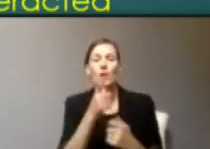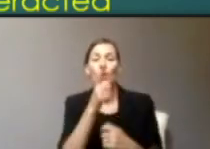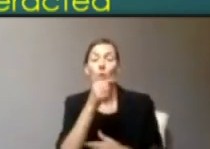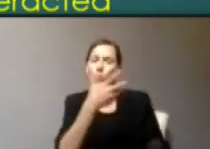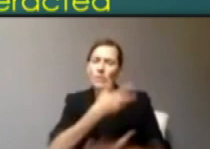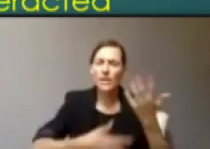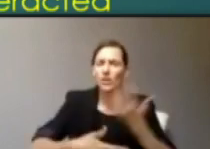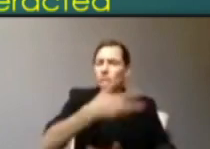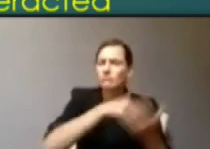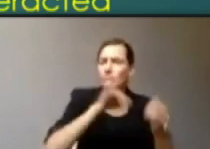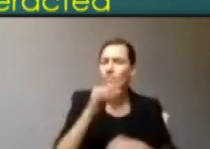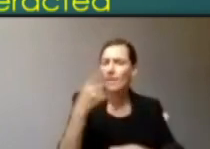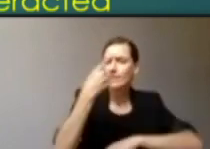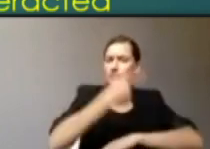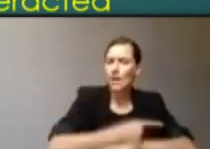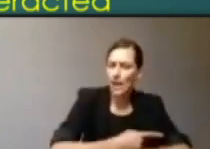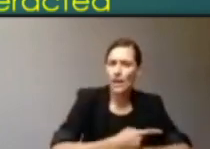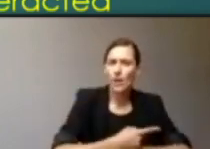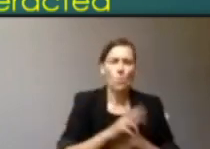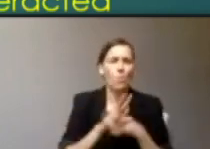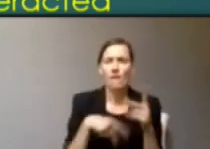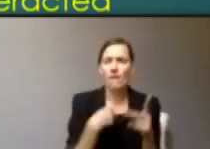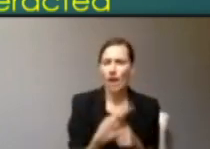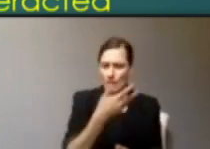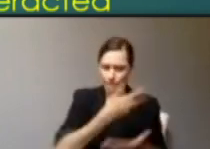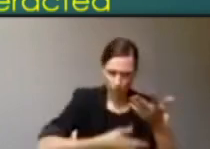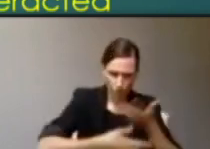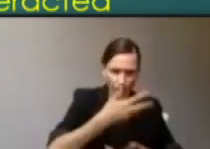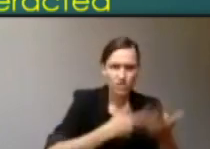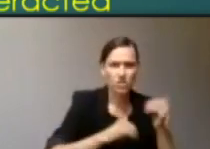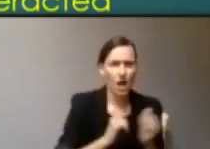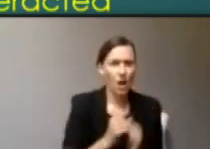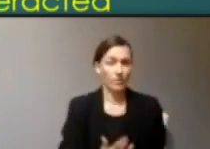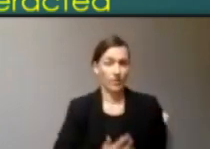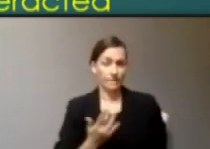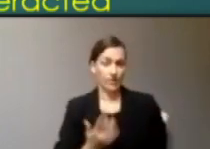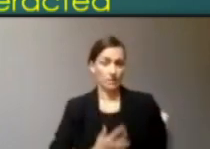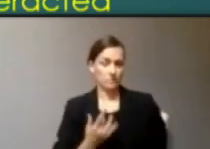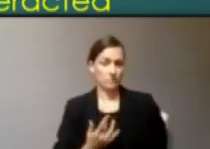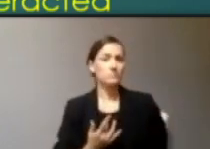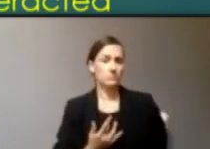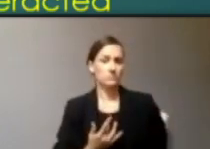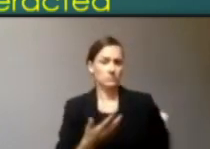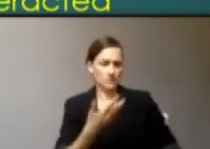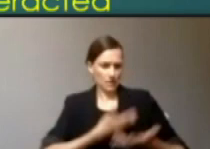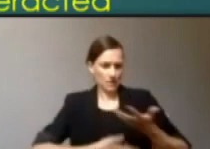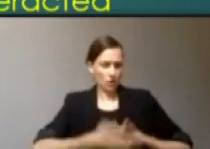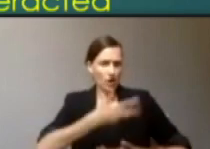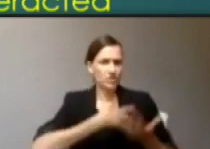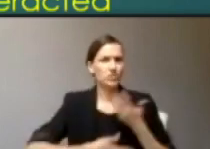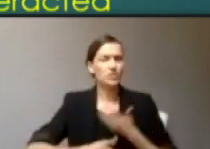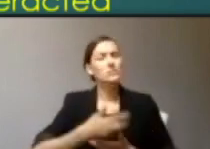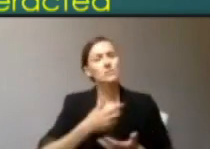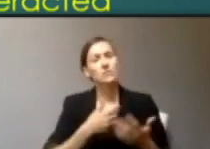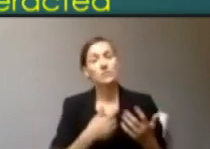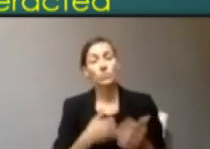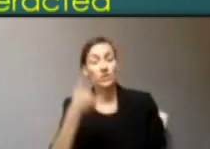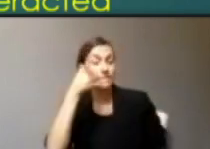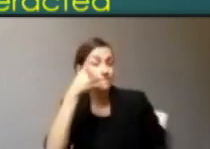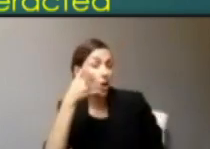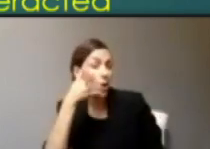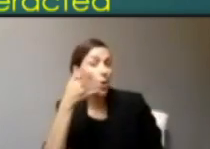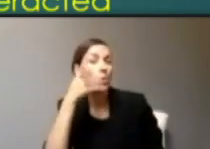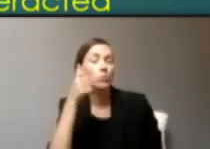day, the degree of the interaction, how the interaction made them feel. The interaction was on the phone